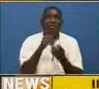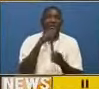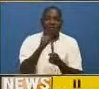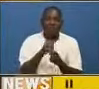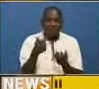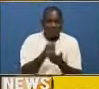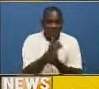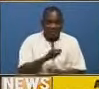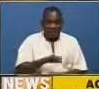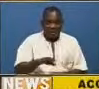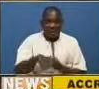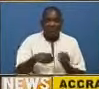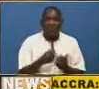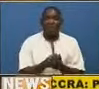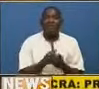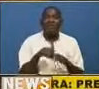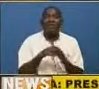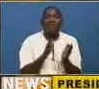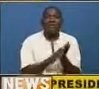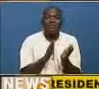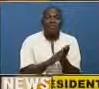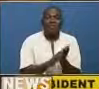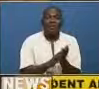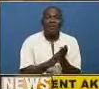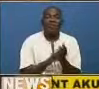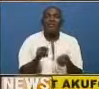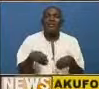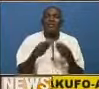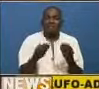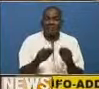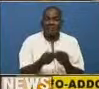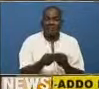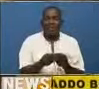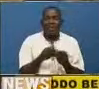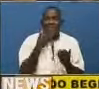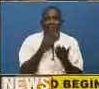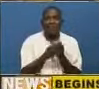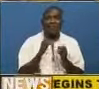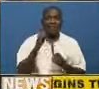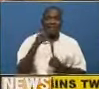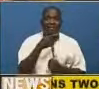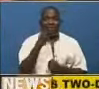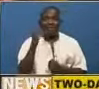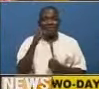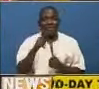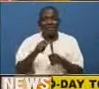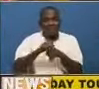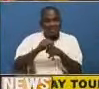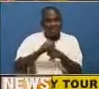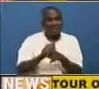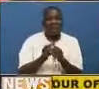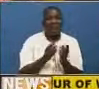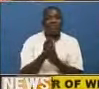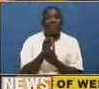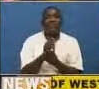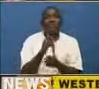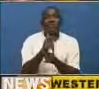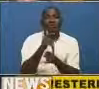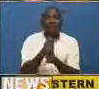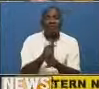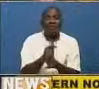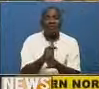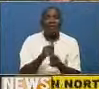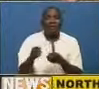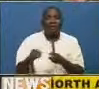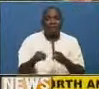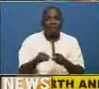that Ghanaian children of school-going age are provided with quality education and training through effective and